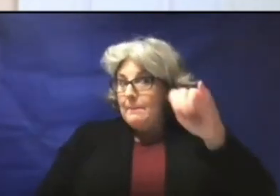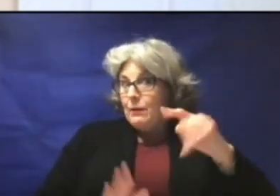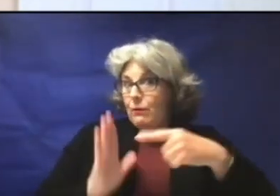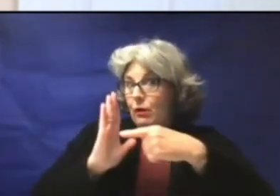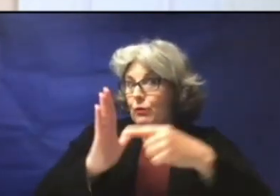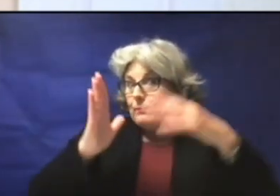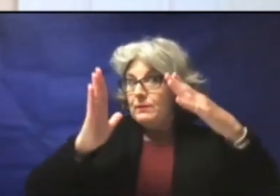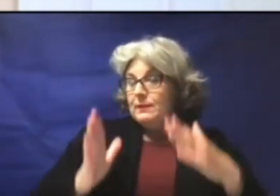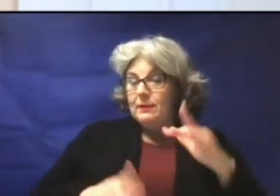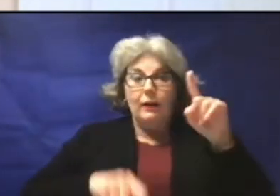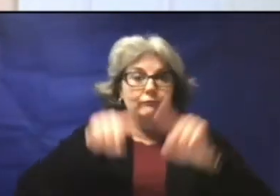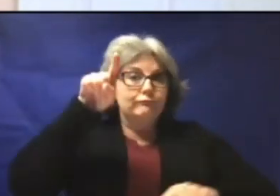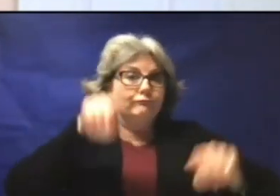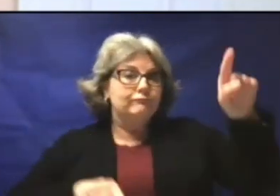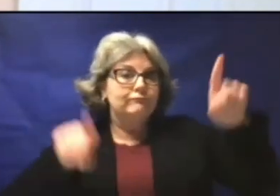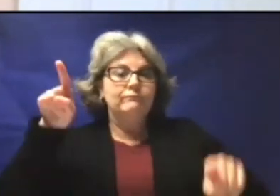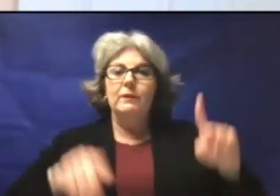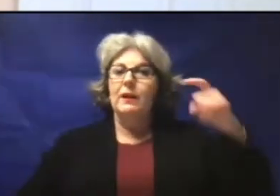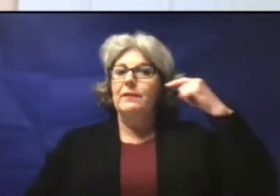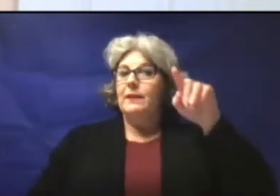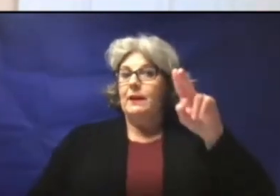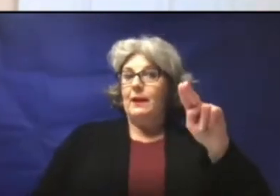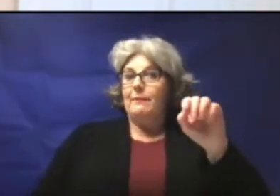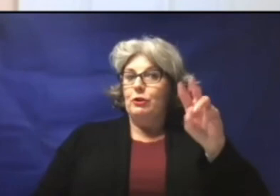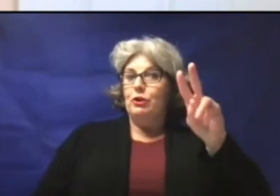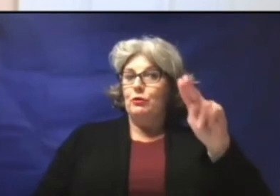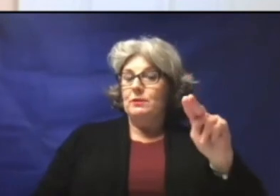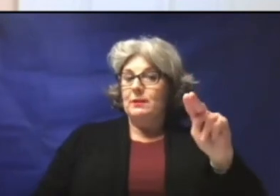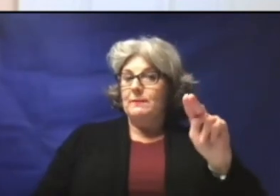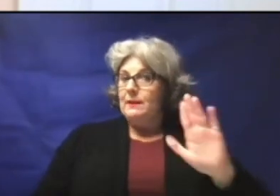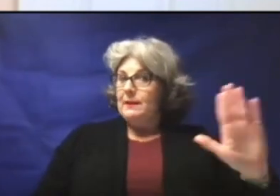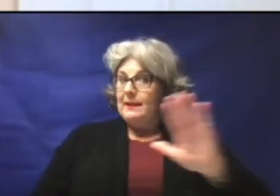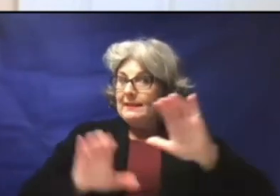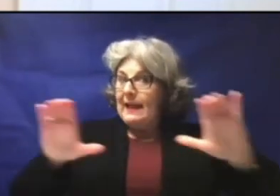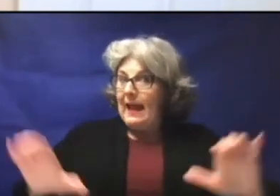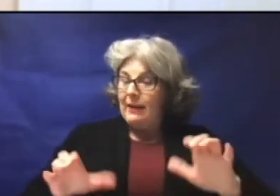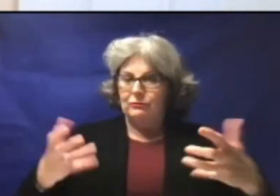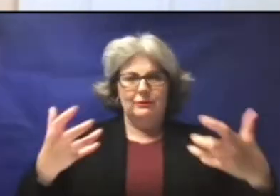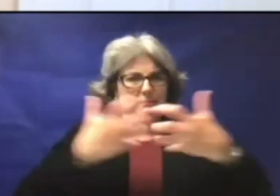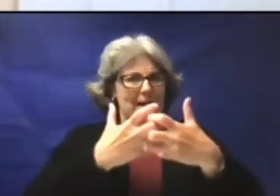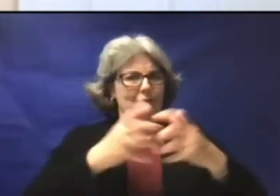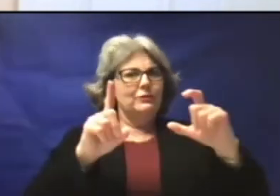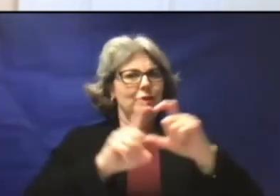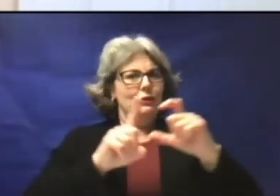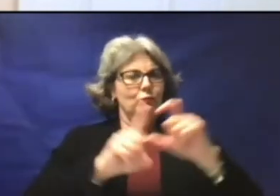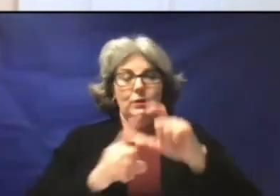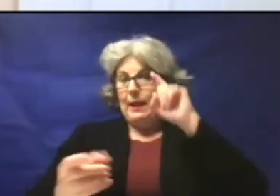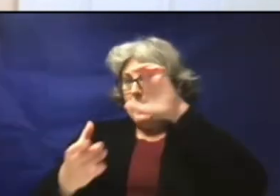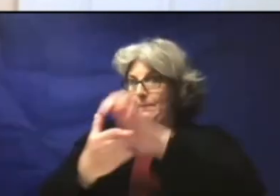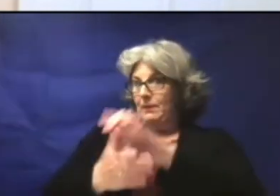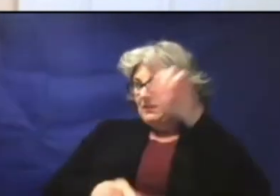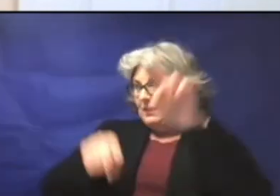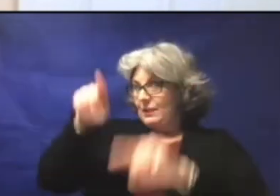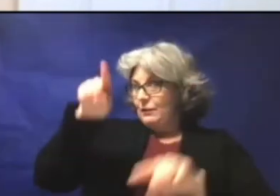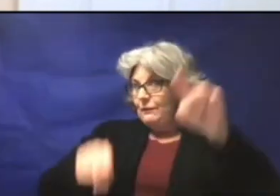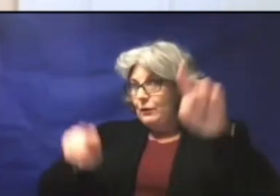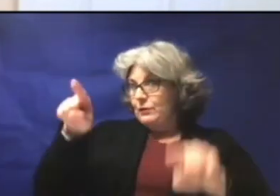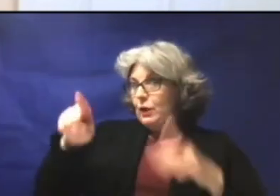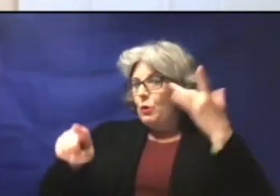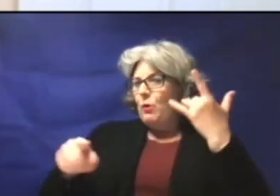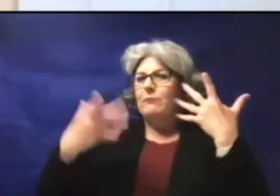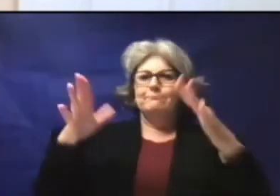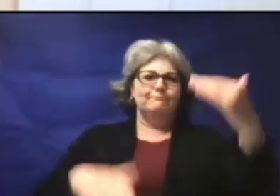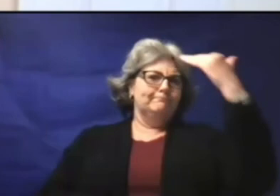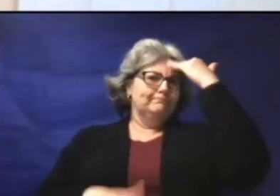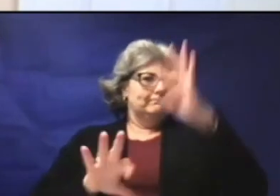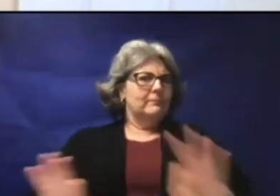representation and diversity, Governor Newsom makes sure his actions match his words. He believes in diversity because he knows